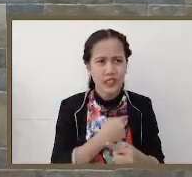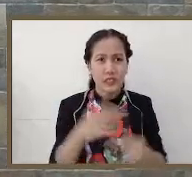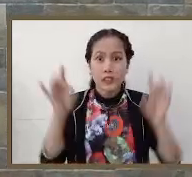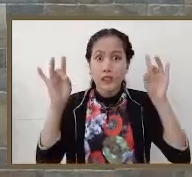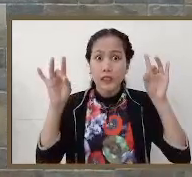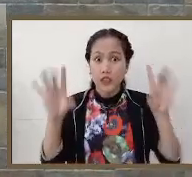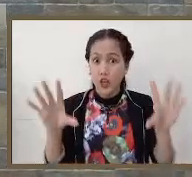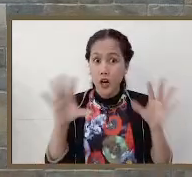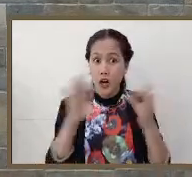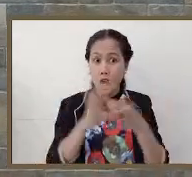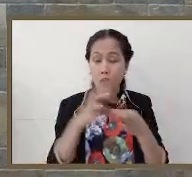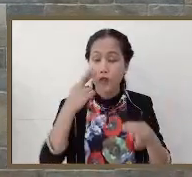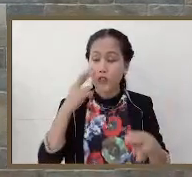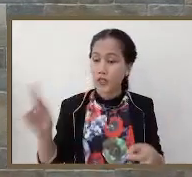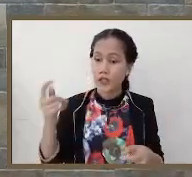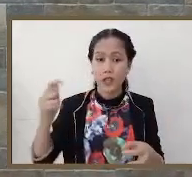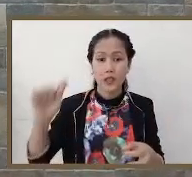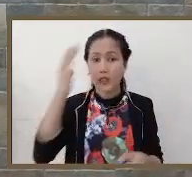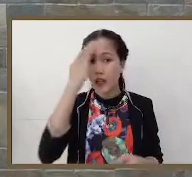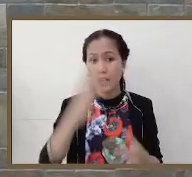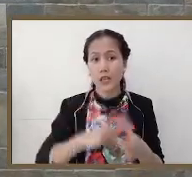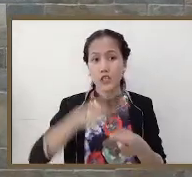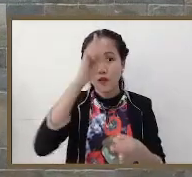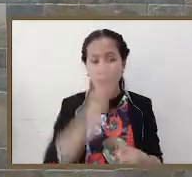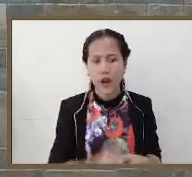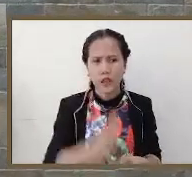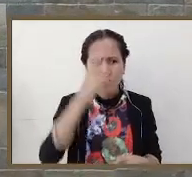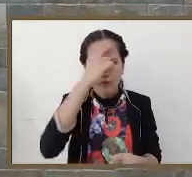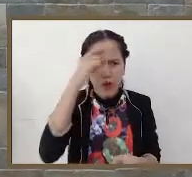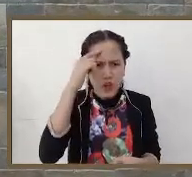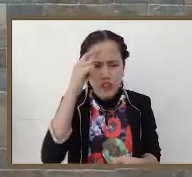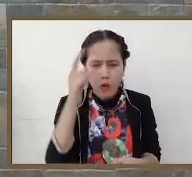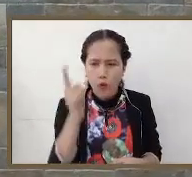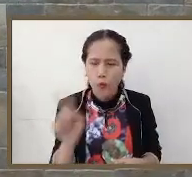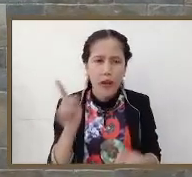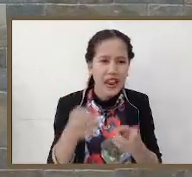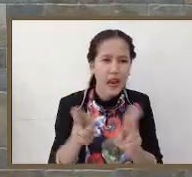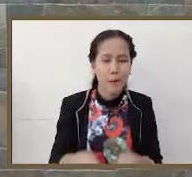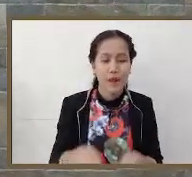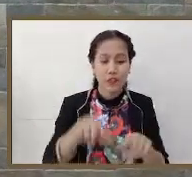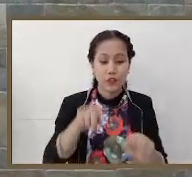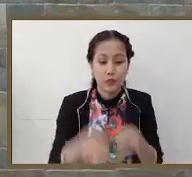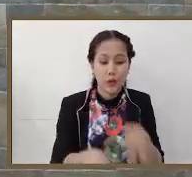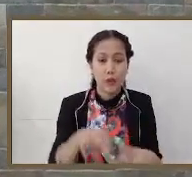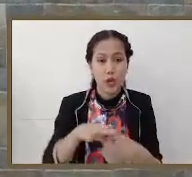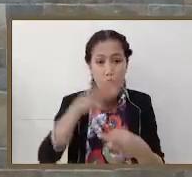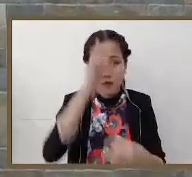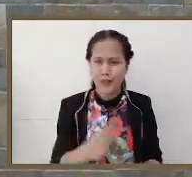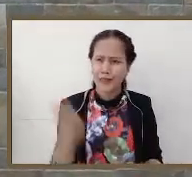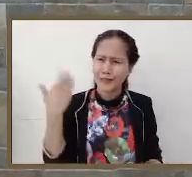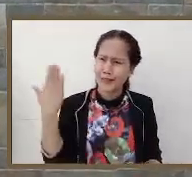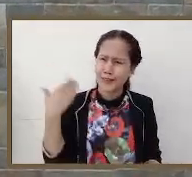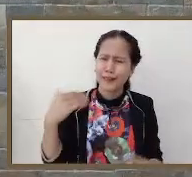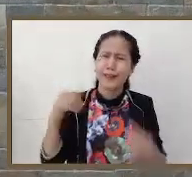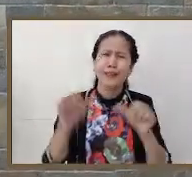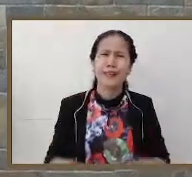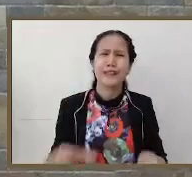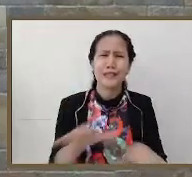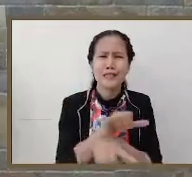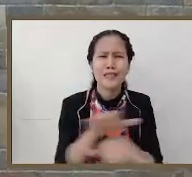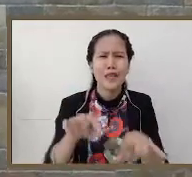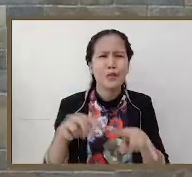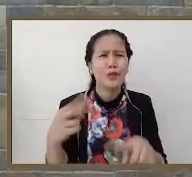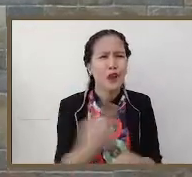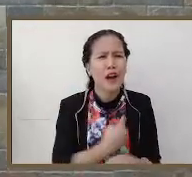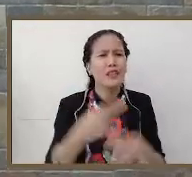of rejecting the knowledge of God. Because what happened to the people of God back then can also happen to His people